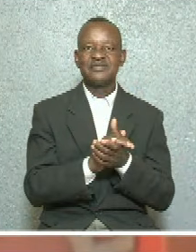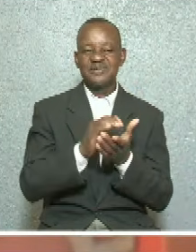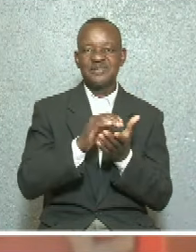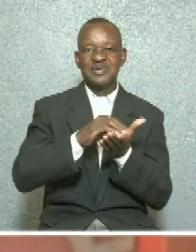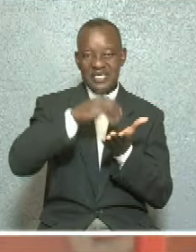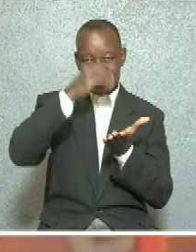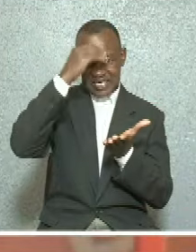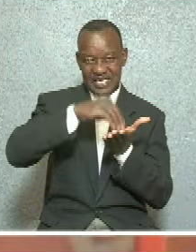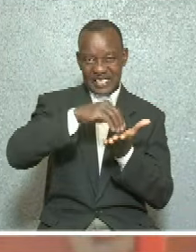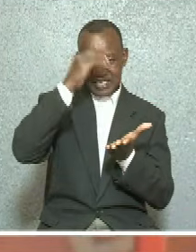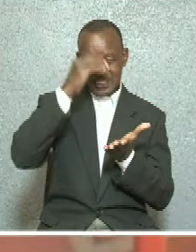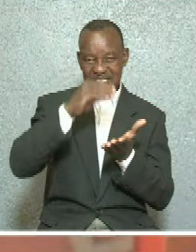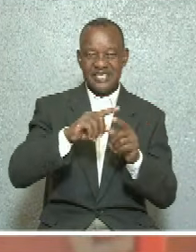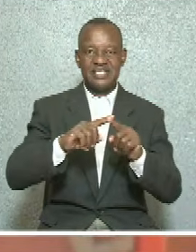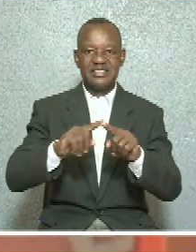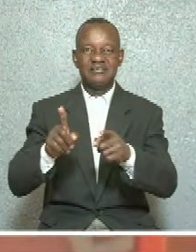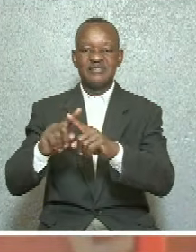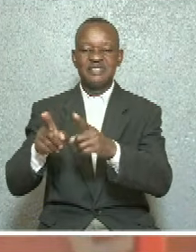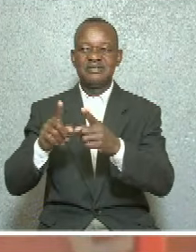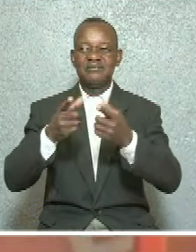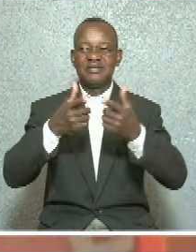and play with.